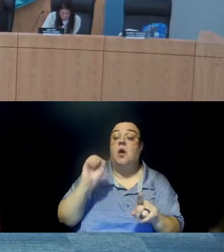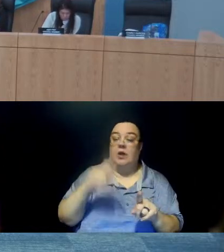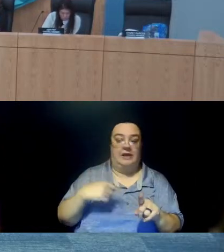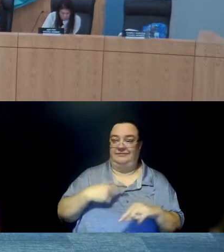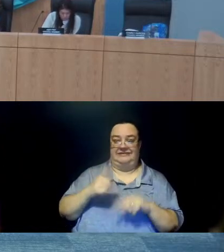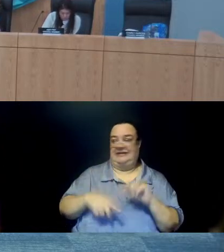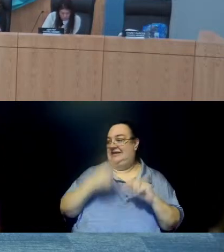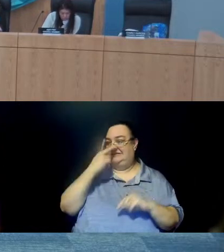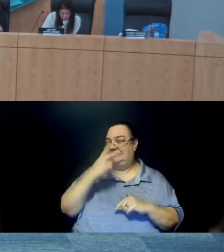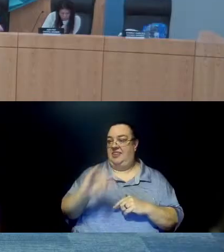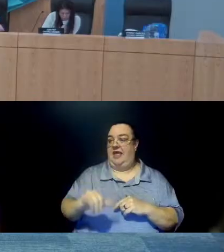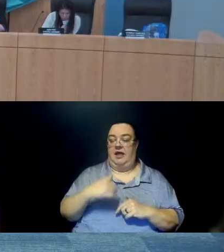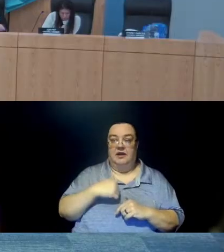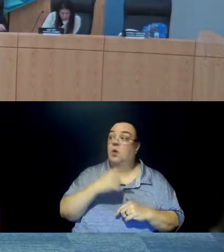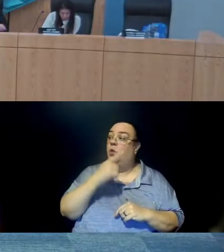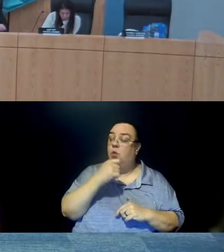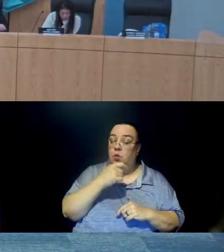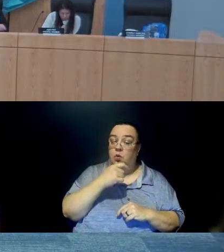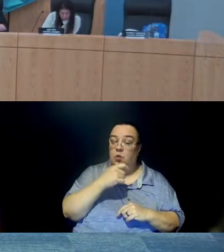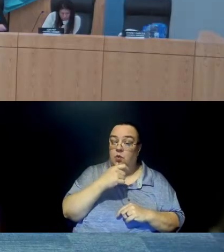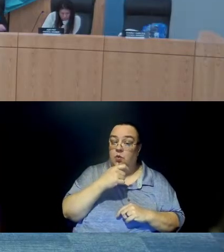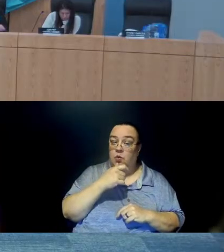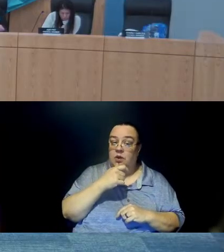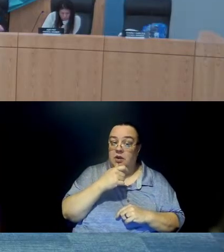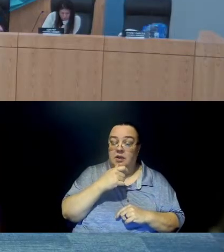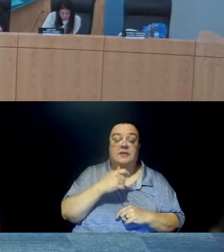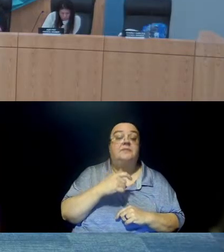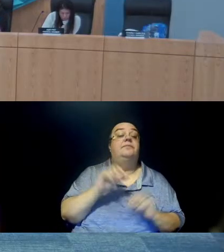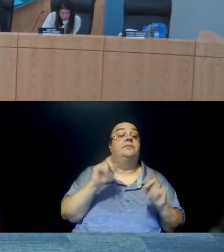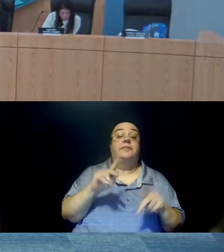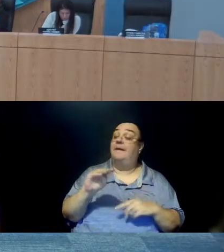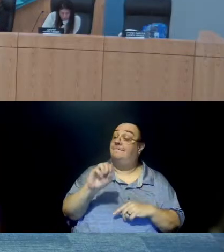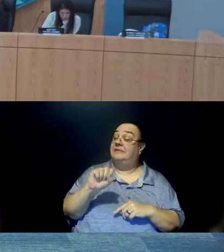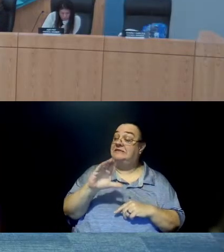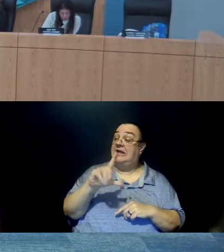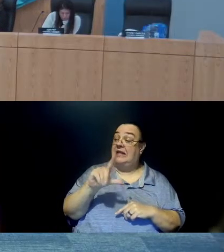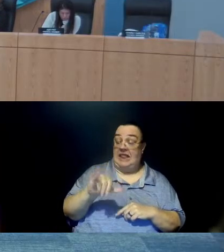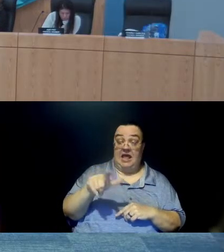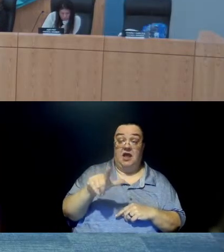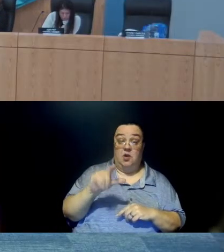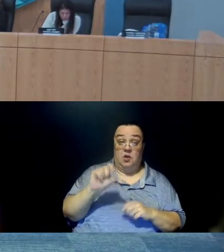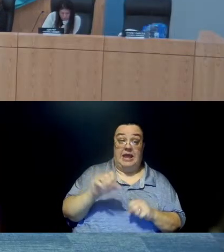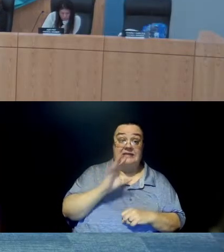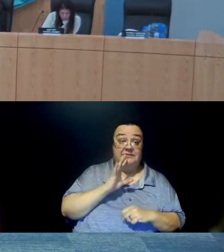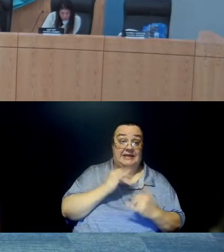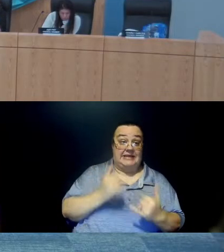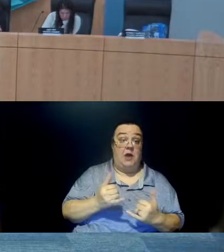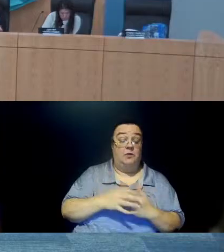that. Who is it? Ms. Clay. Oh, okay, Ms. Clay, are you able to speak?